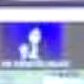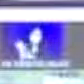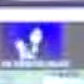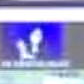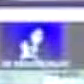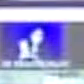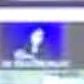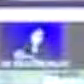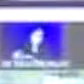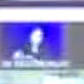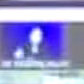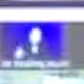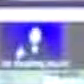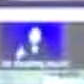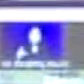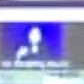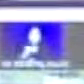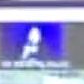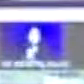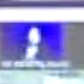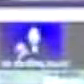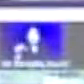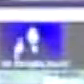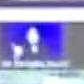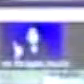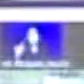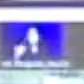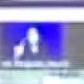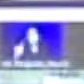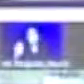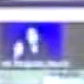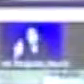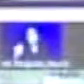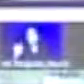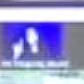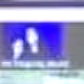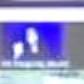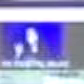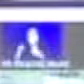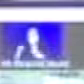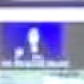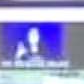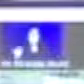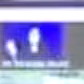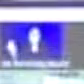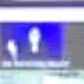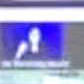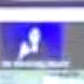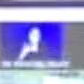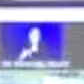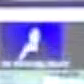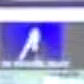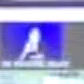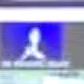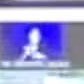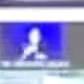alternative path of travel for people with disabilities. And like I just mentioned, MOPD will take a look